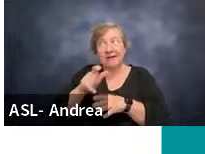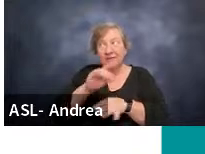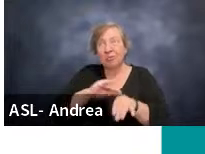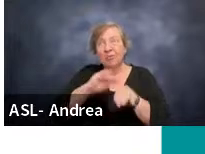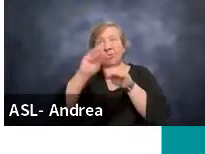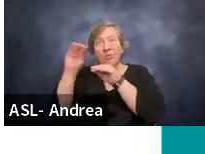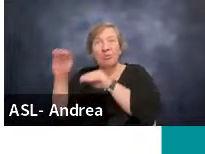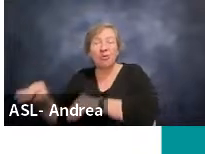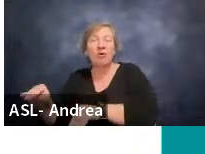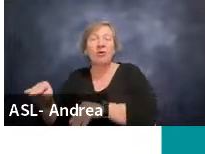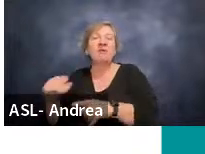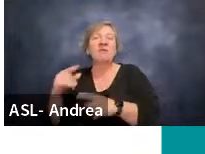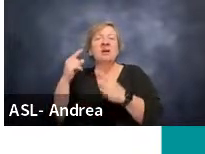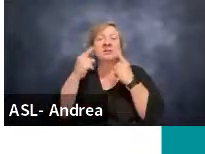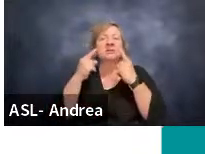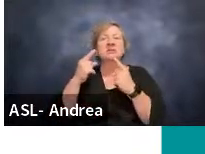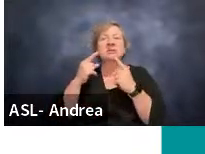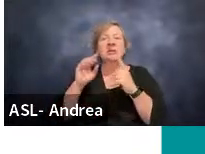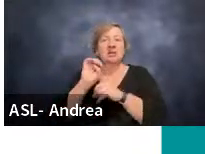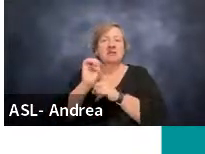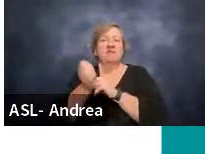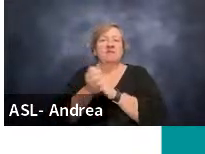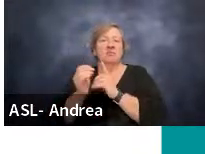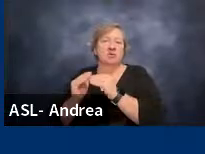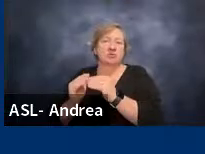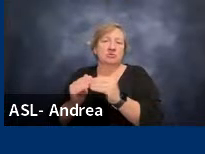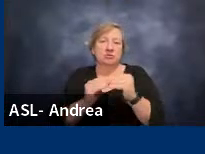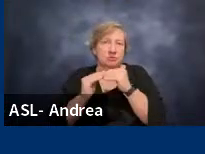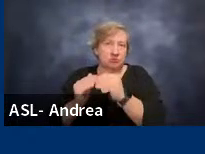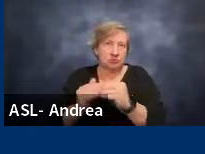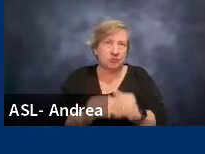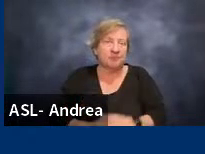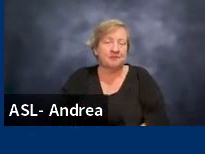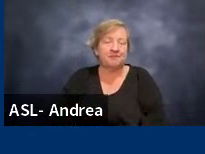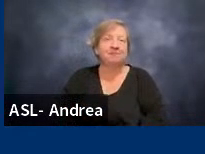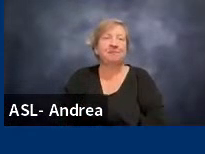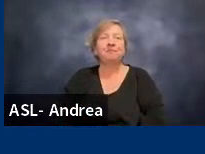of environmental justice. Next slide, please.